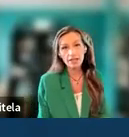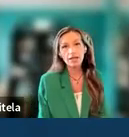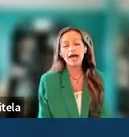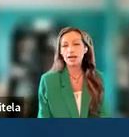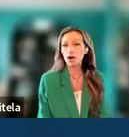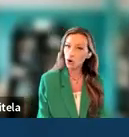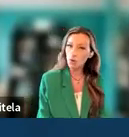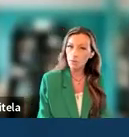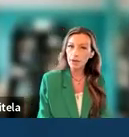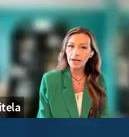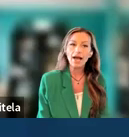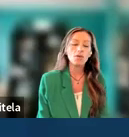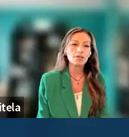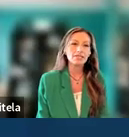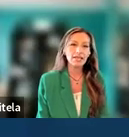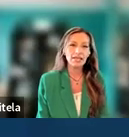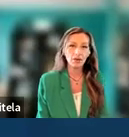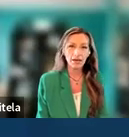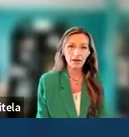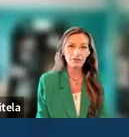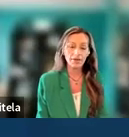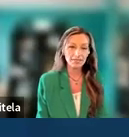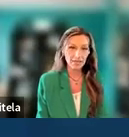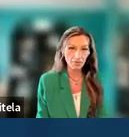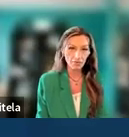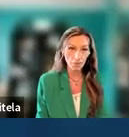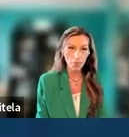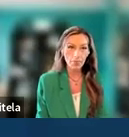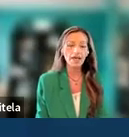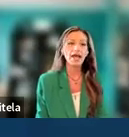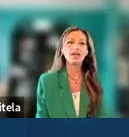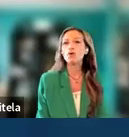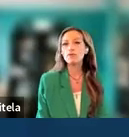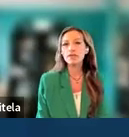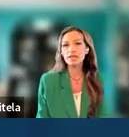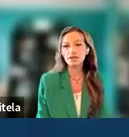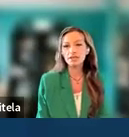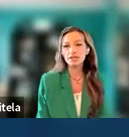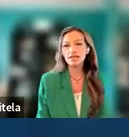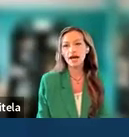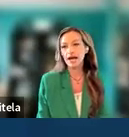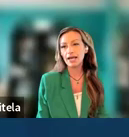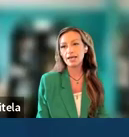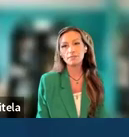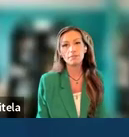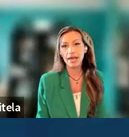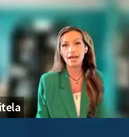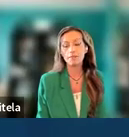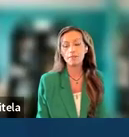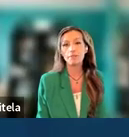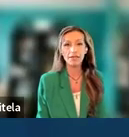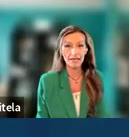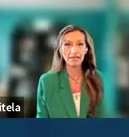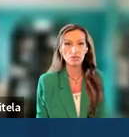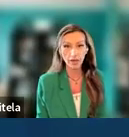personally, at home, I wasn't taking great care of myself. And over the years, I